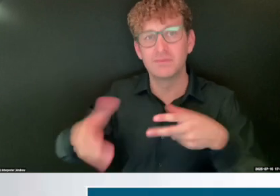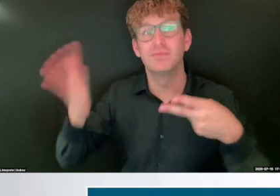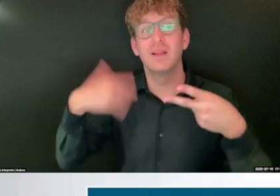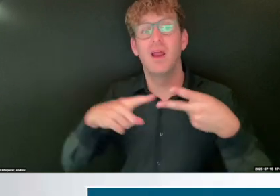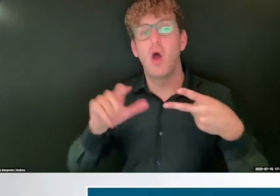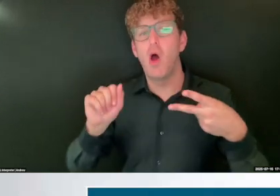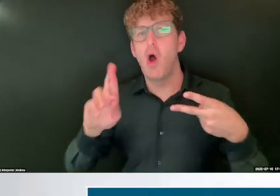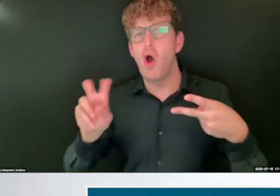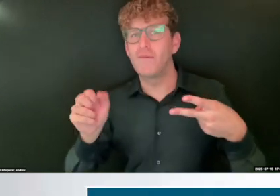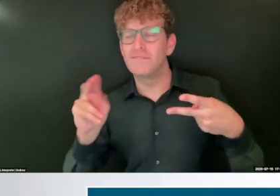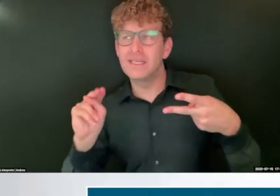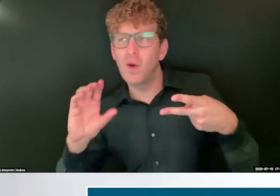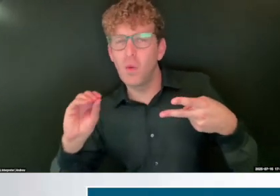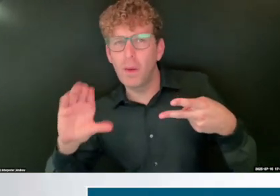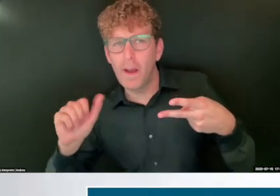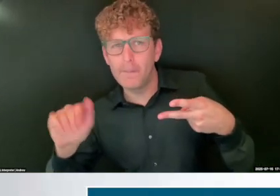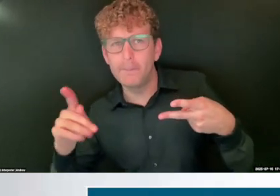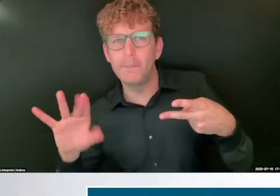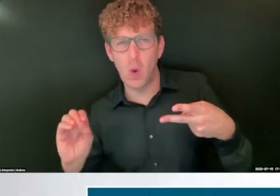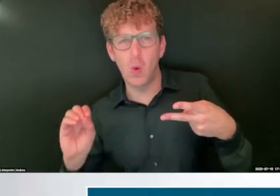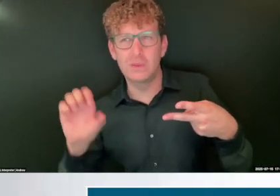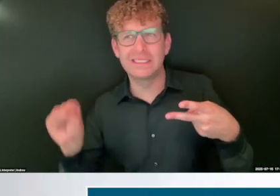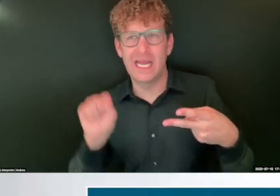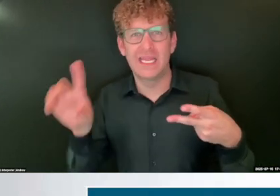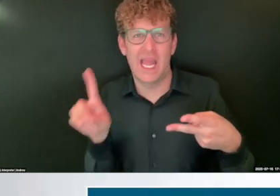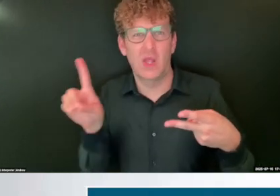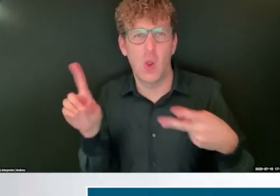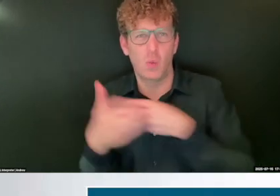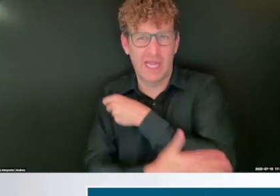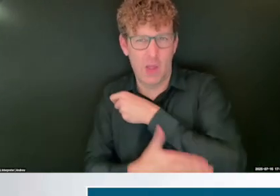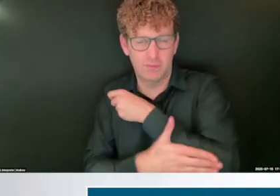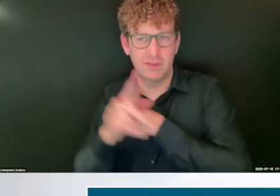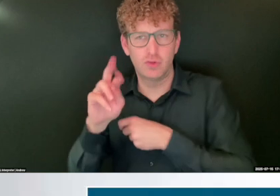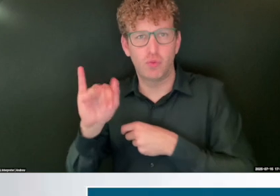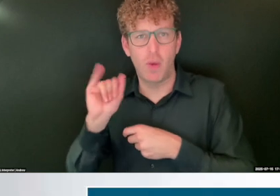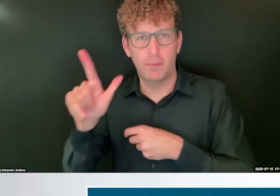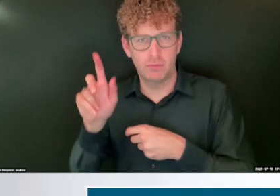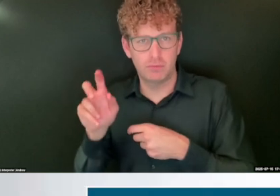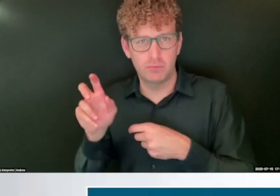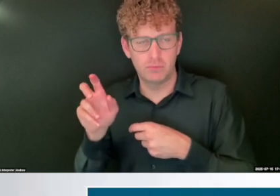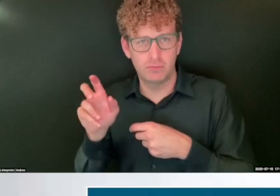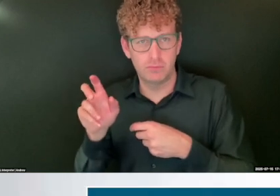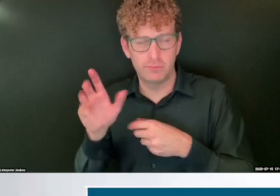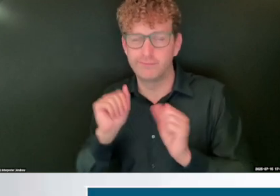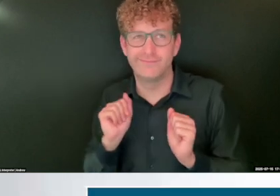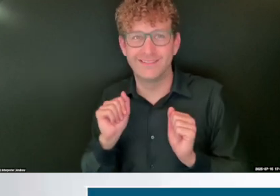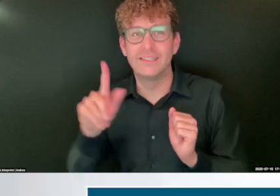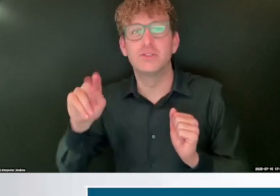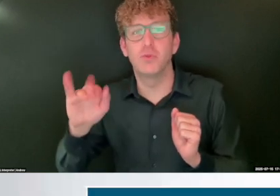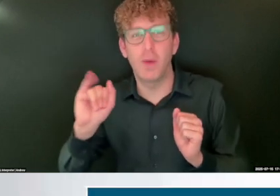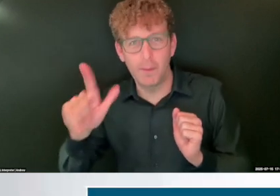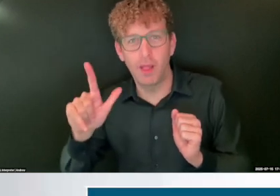Tribal and Rural Clean Energy and Mobility Tour. Sorry, it's a mouthful, I